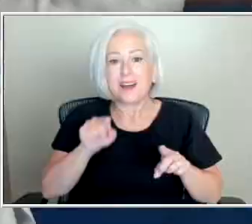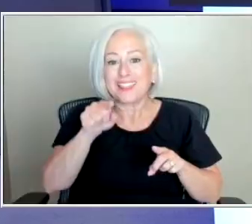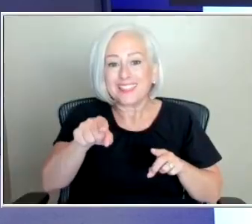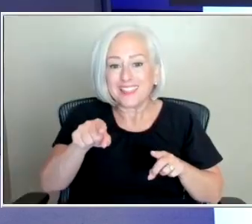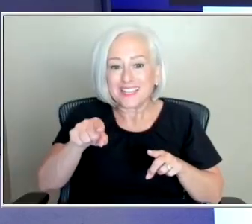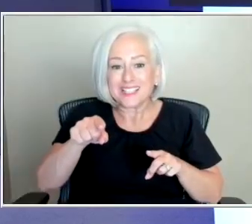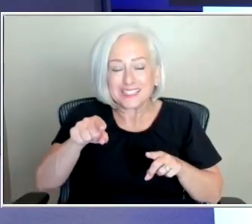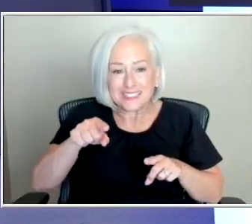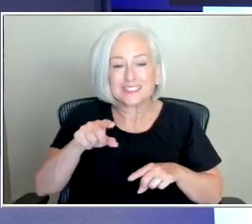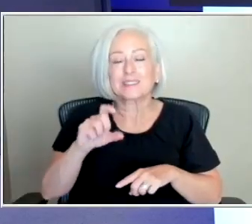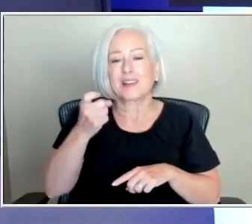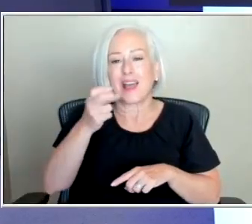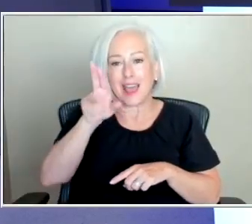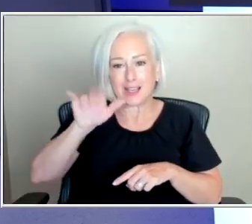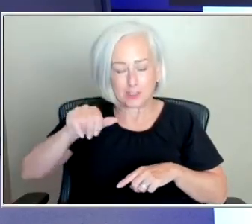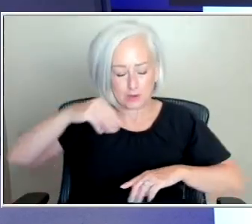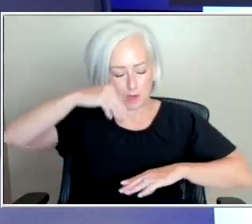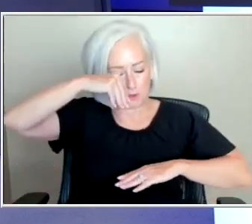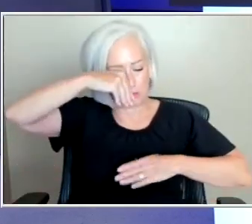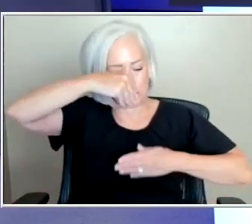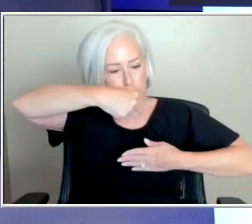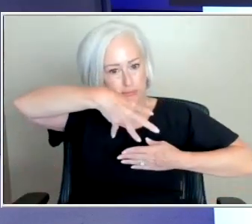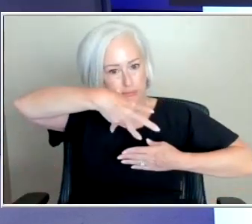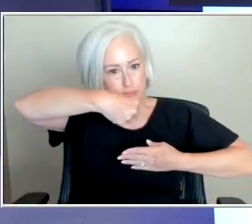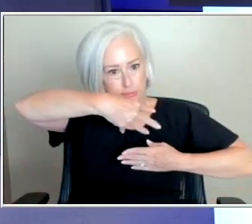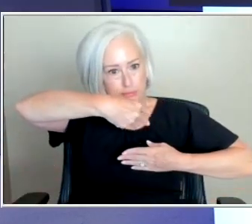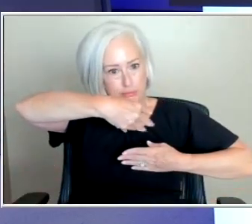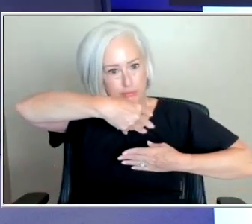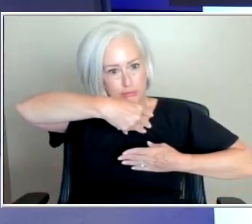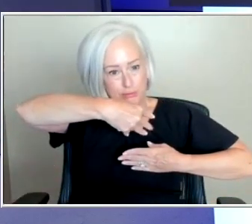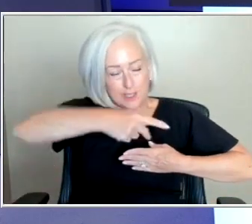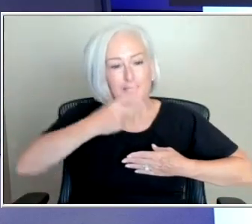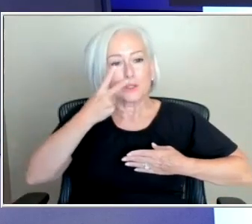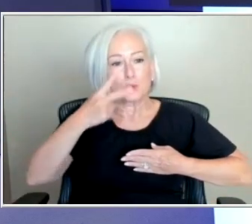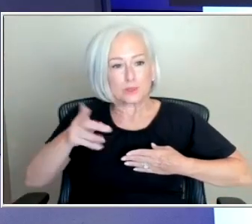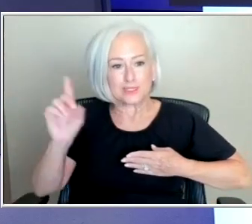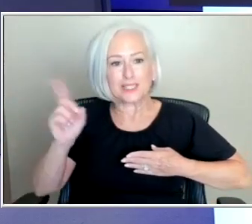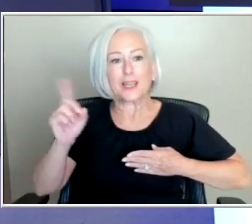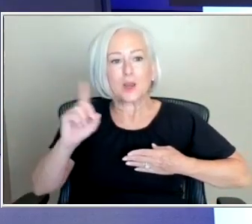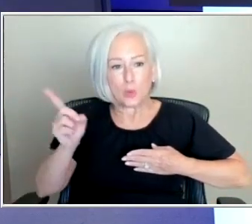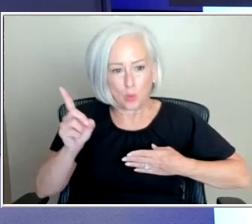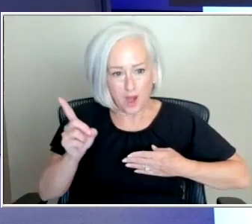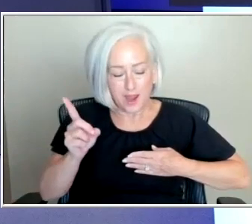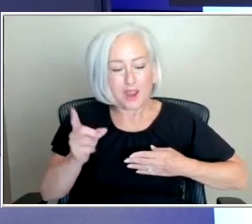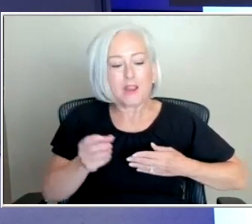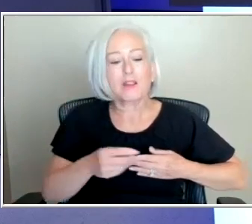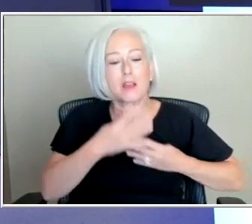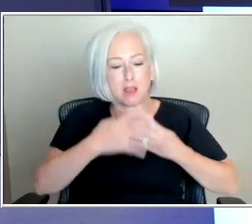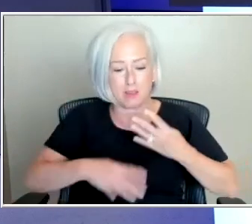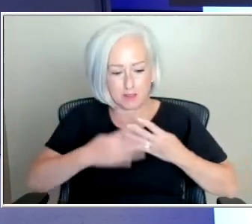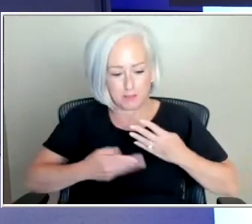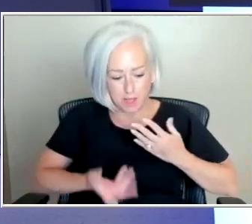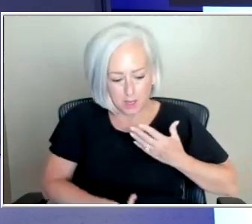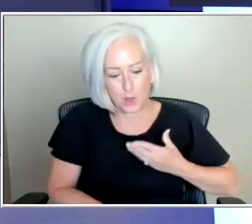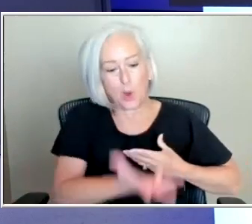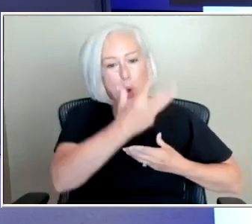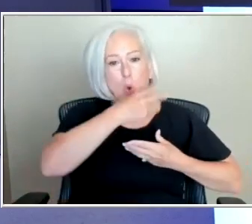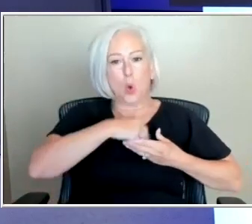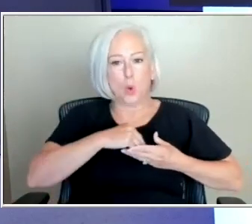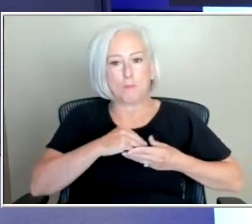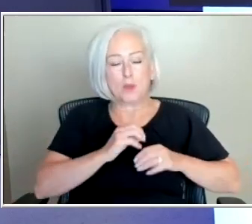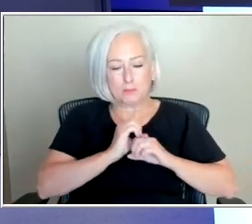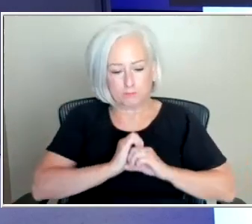see before where there were all this leaking coming through there. Now it's going in the direction it's supposed to and not coming backwards. And I asked you, I said, Dr. Tadros,